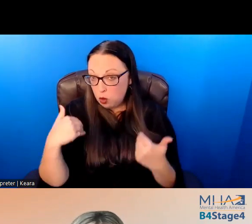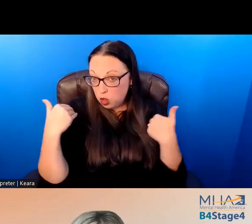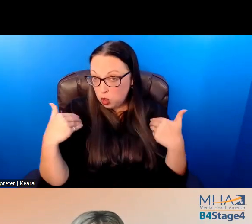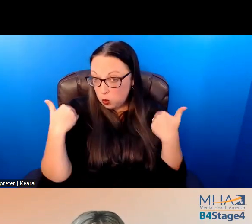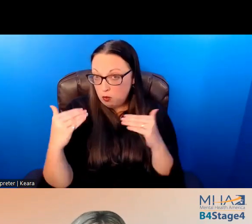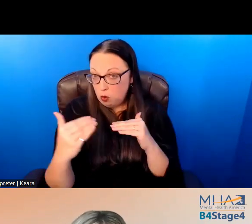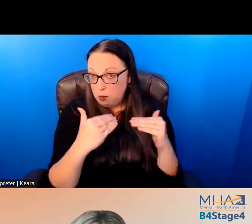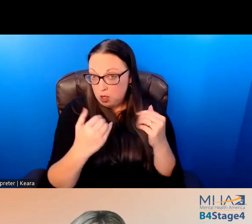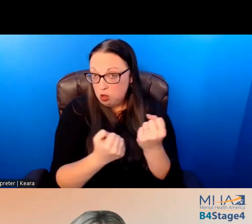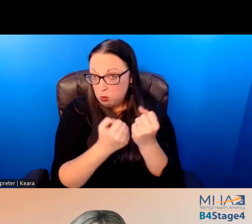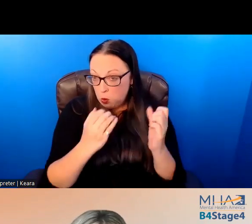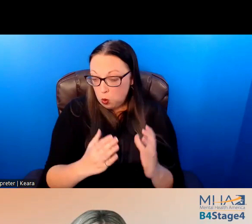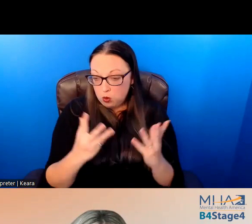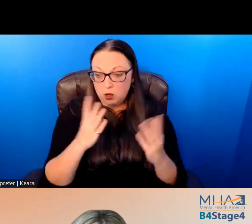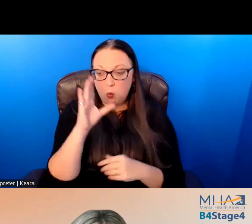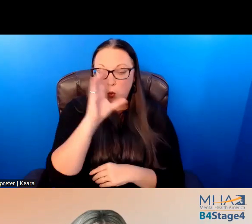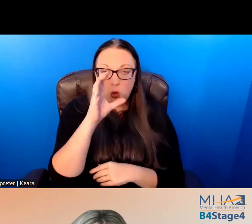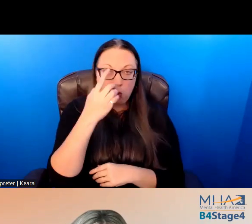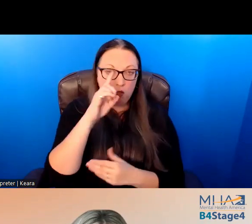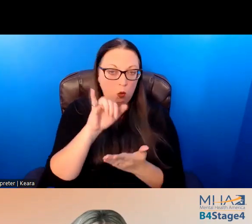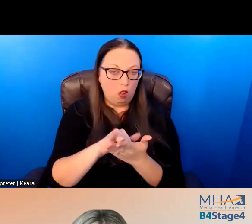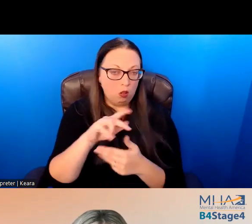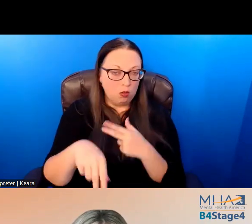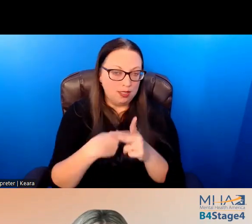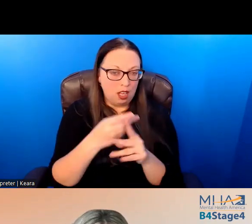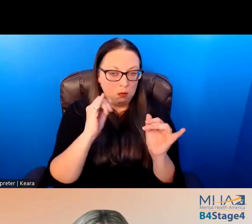and what do you look for in those type of individuals?